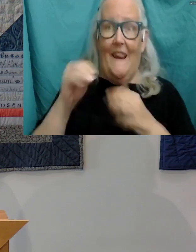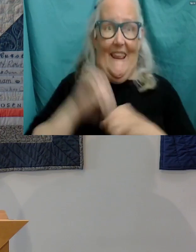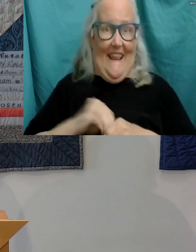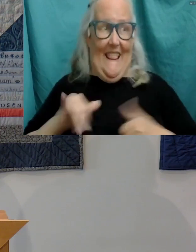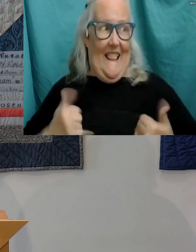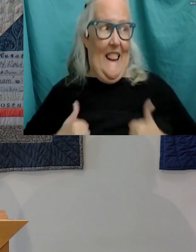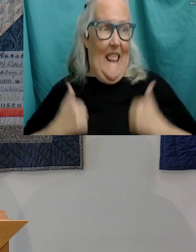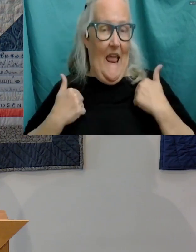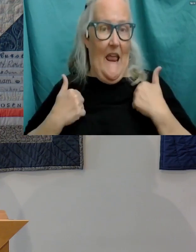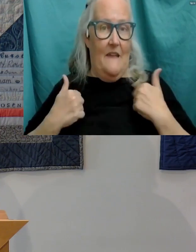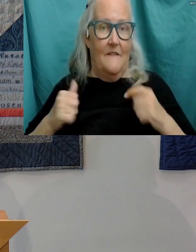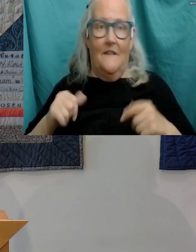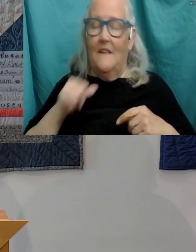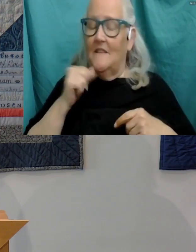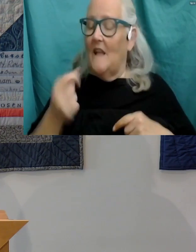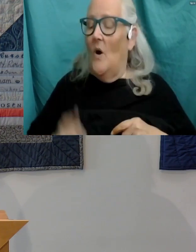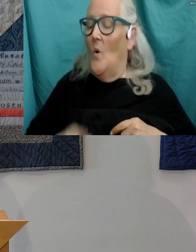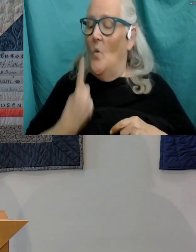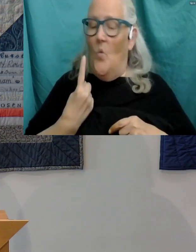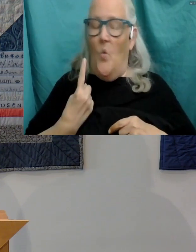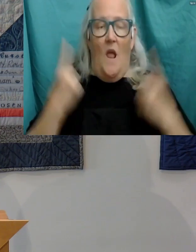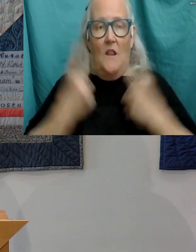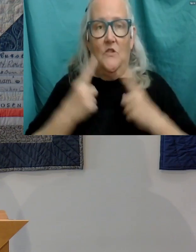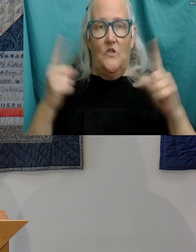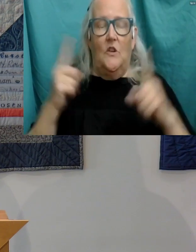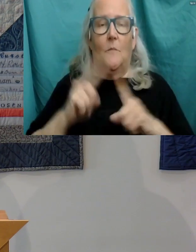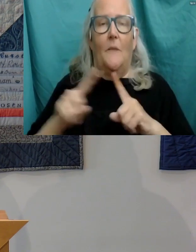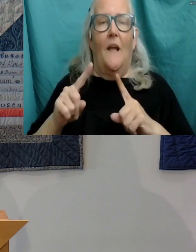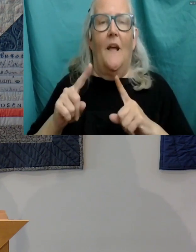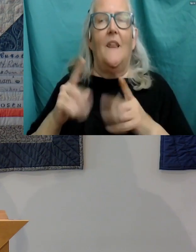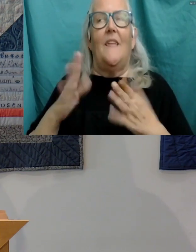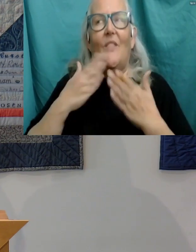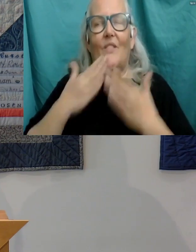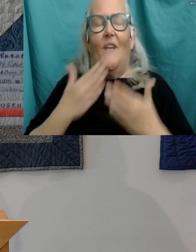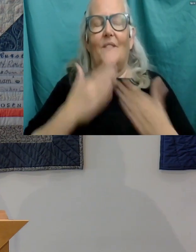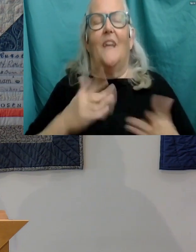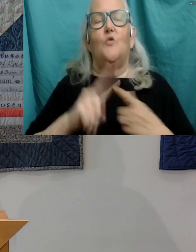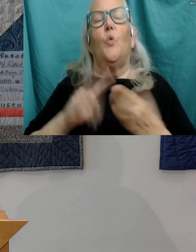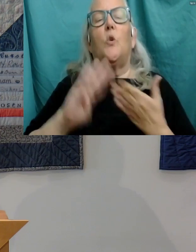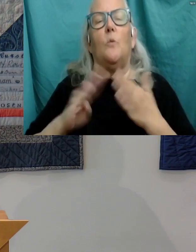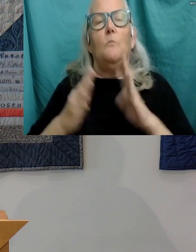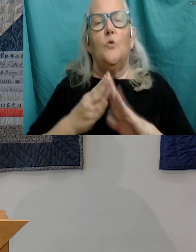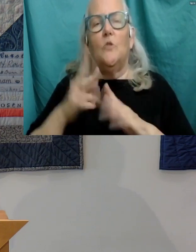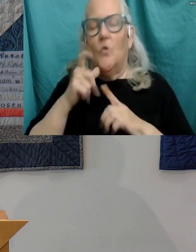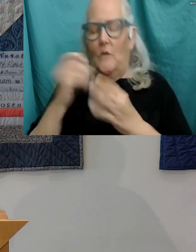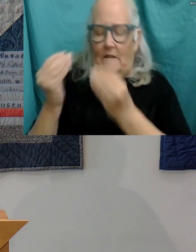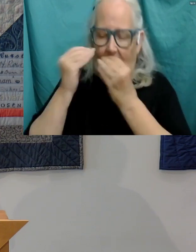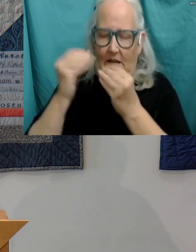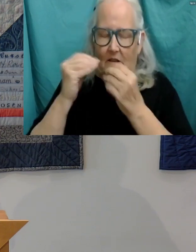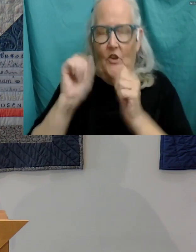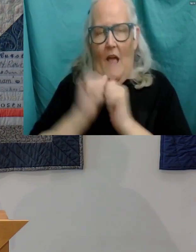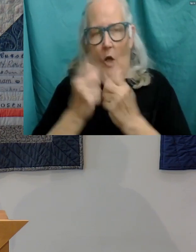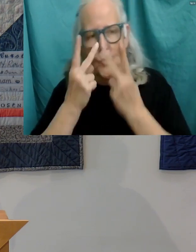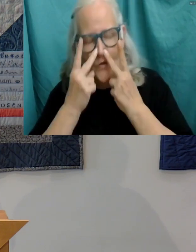achievement, but it is the gift of communities that train perception and teach ethical grace.